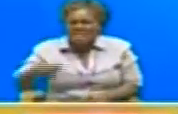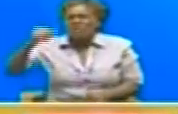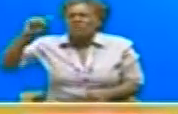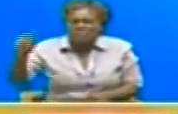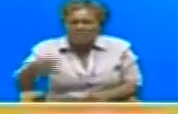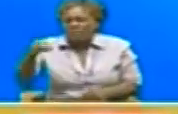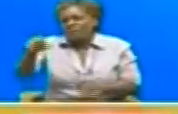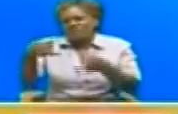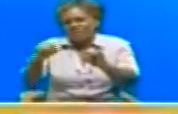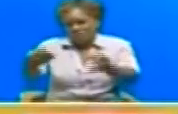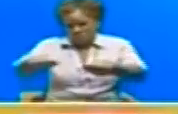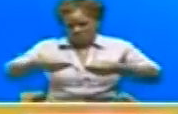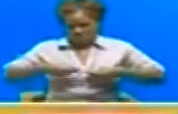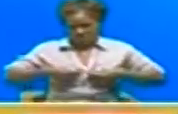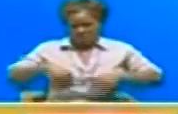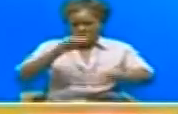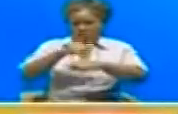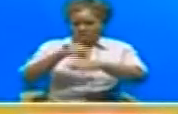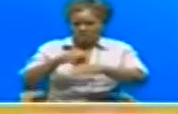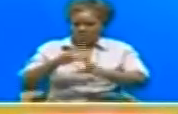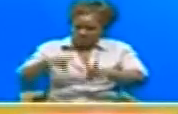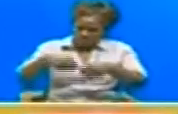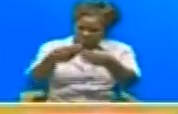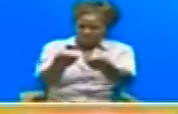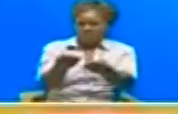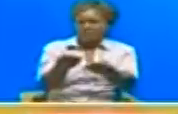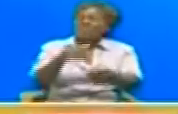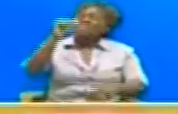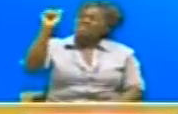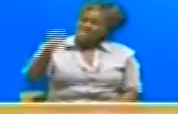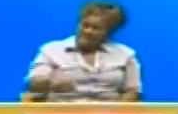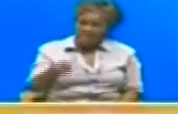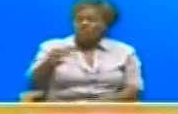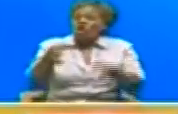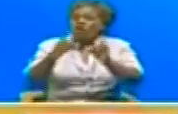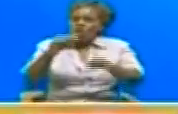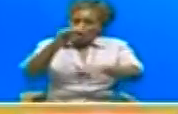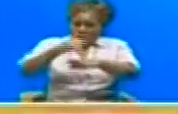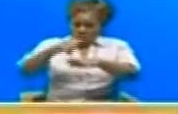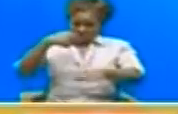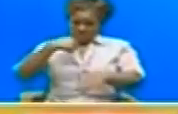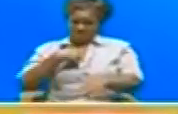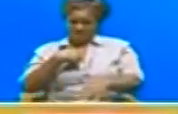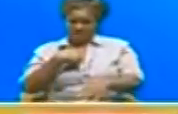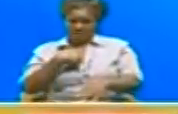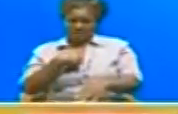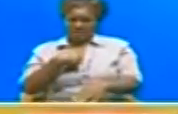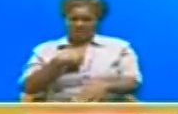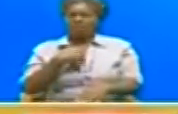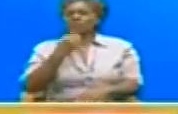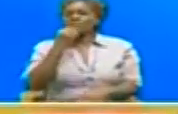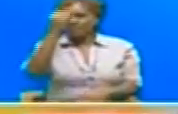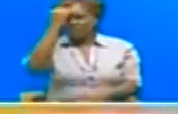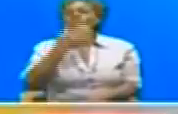Serious? Yeah, millions of money. They call you and they say, Moha, chukua hii. Yeah, they'll call you, they'll pretend that they want to talk